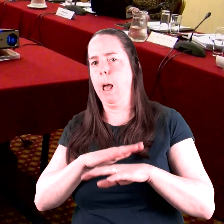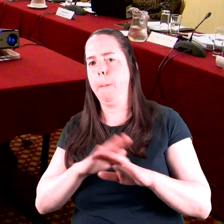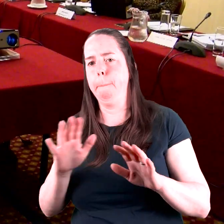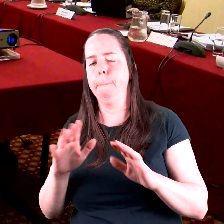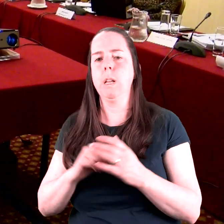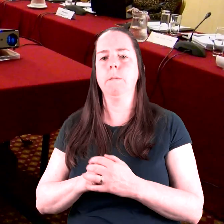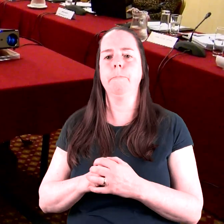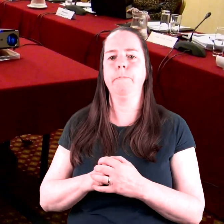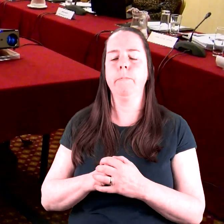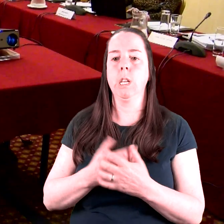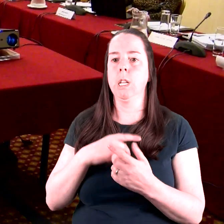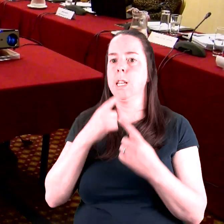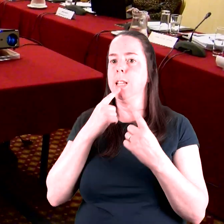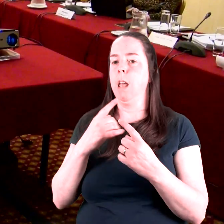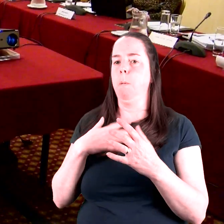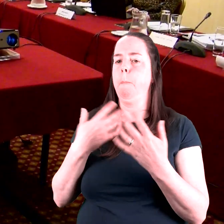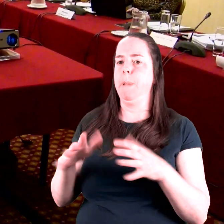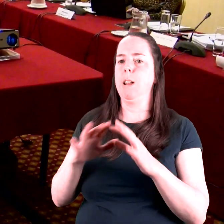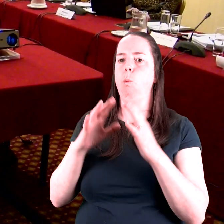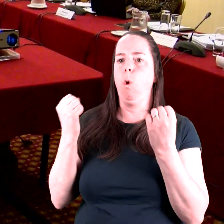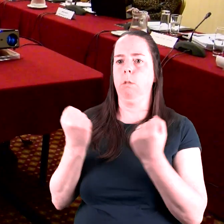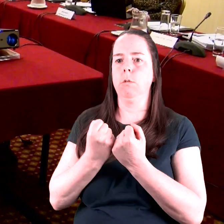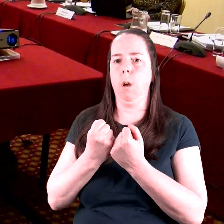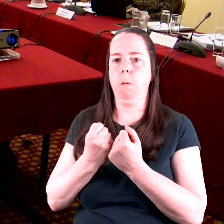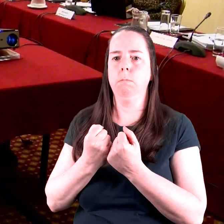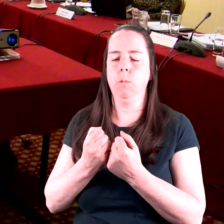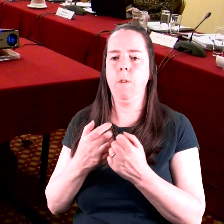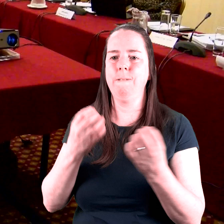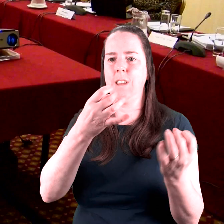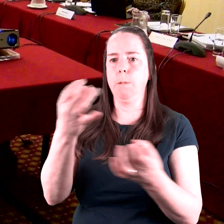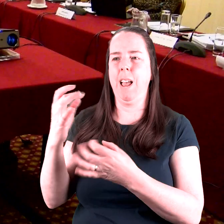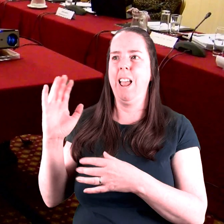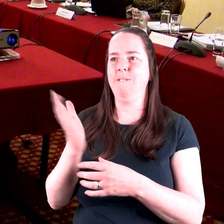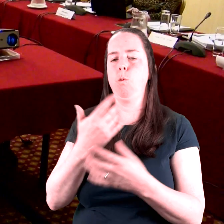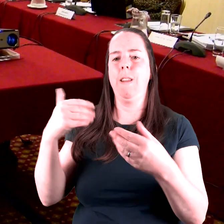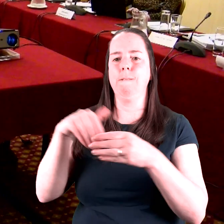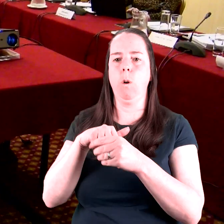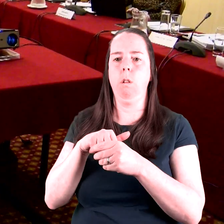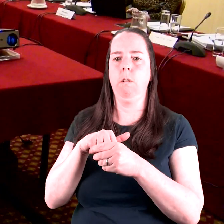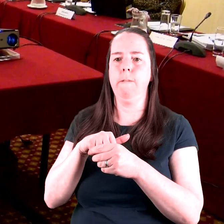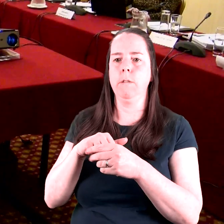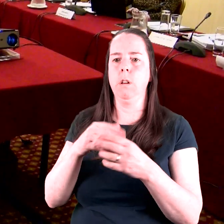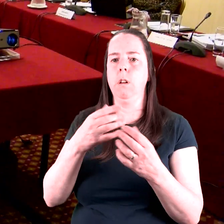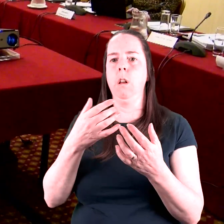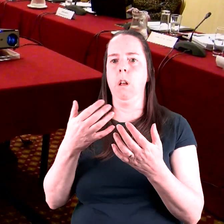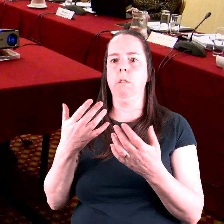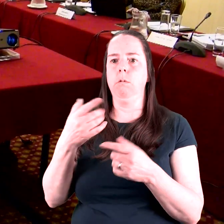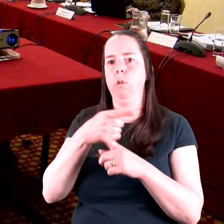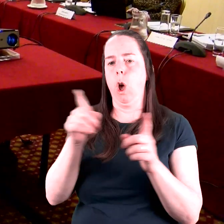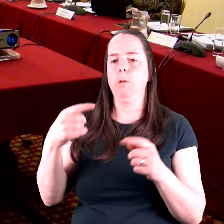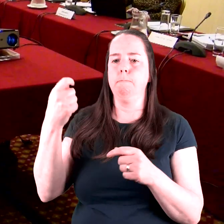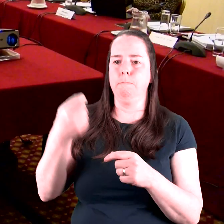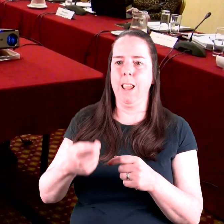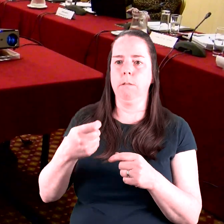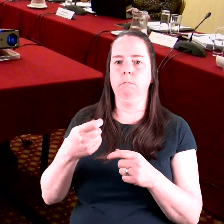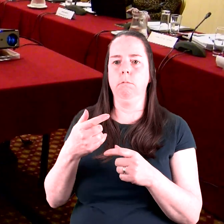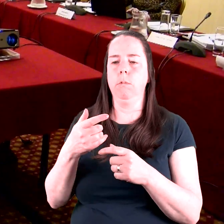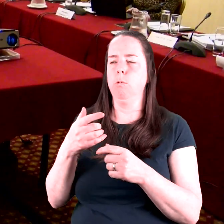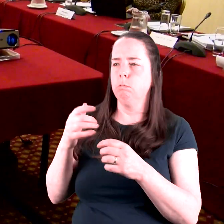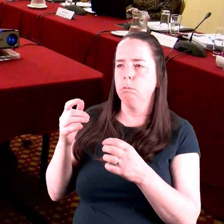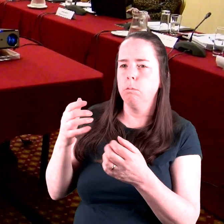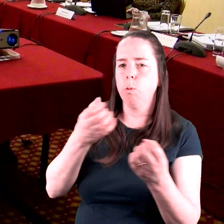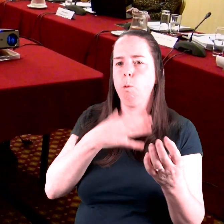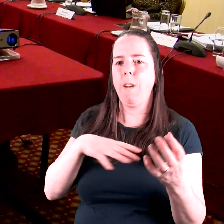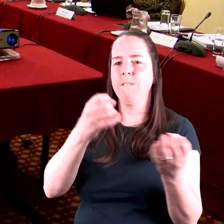Sarah. Happy to answer any And can I say we did a big workshop where we got the feedback from everyone involved and those that were bidders to get